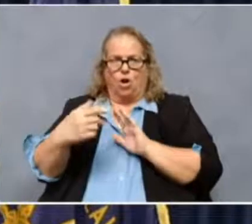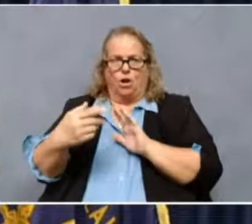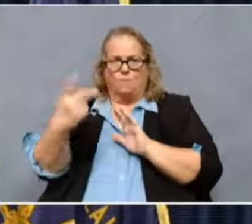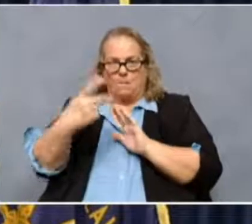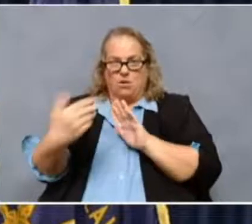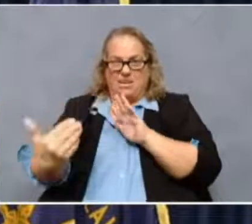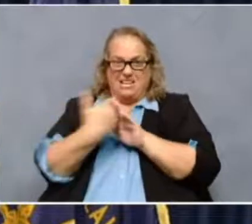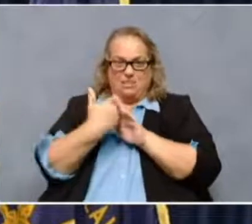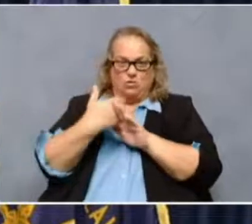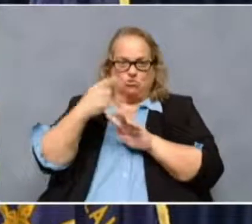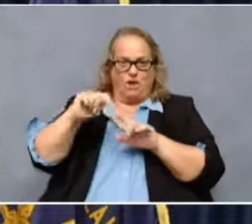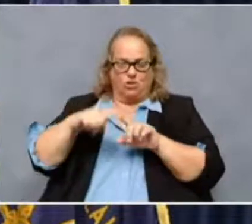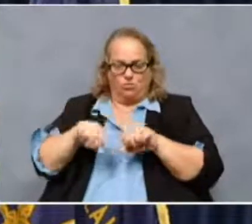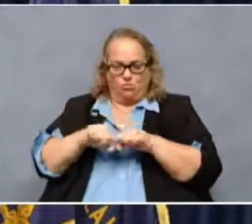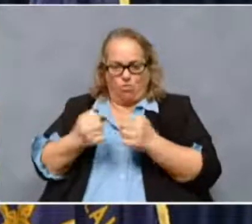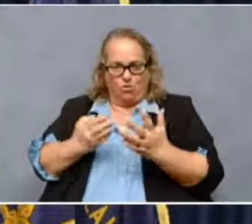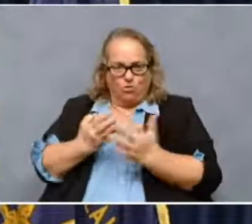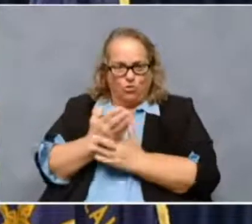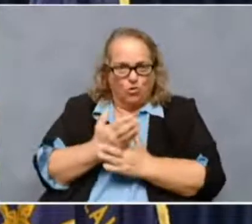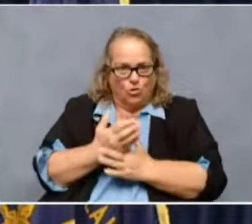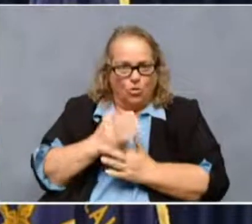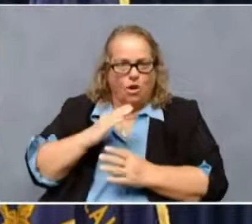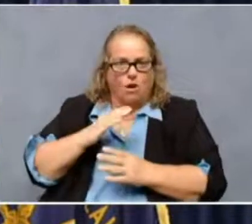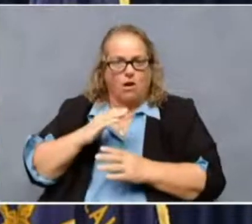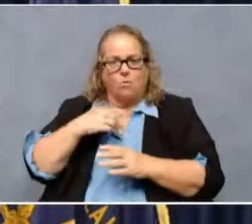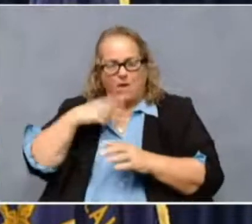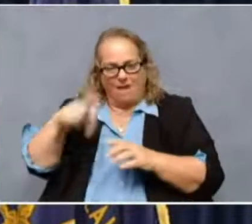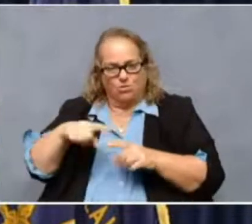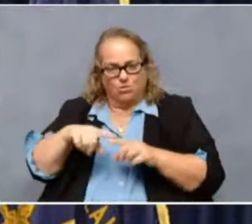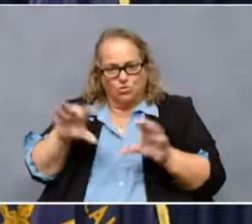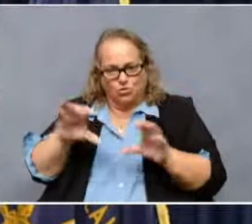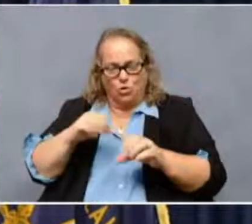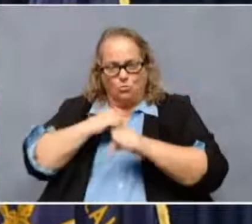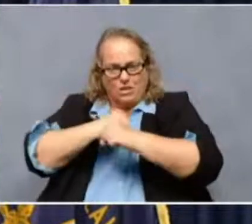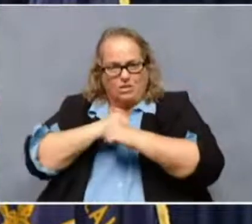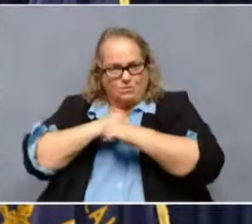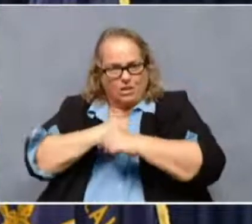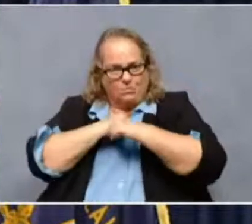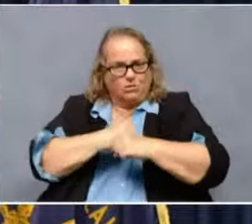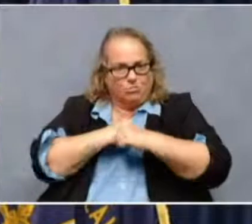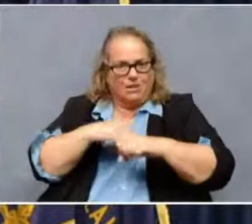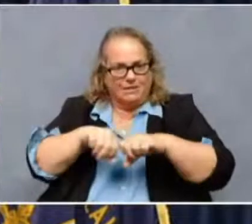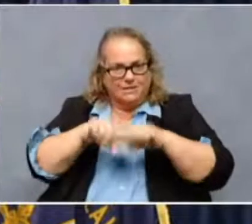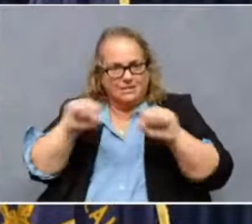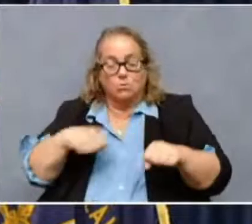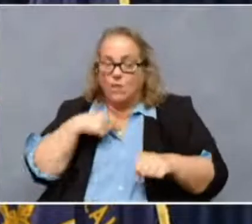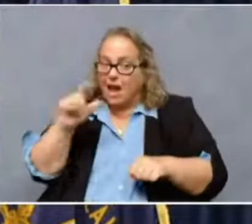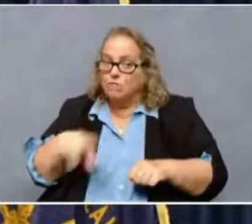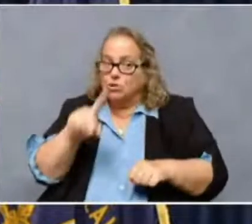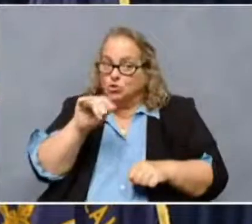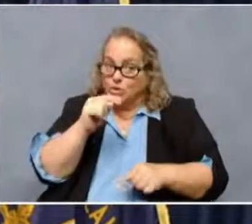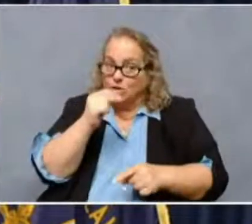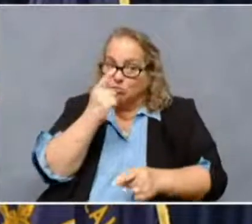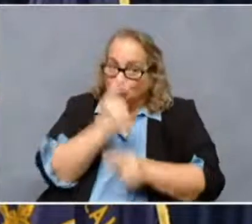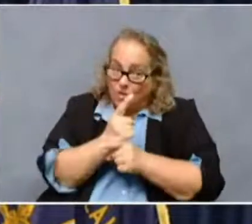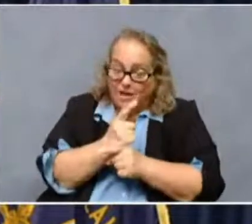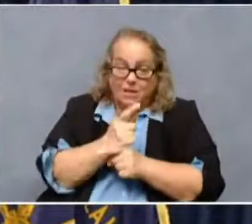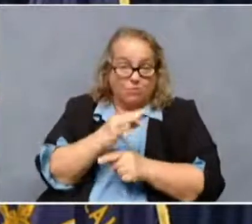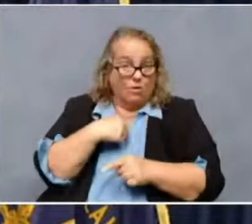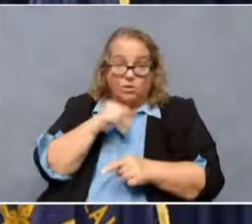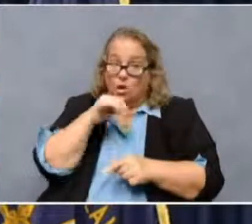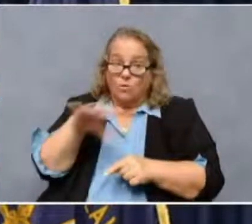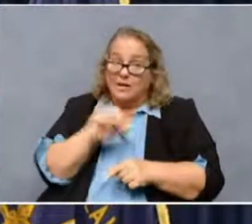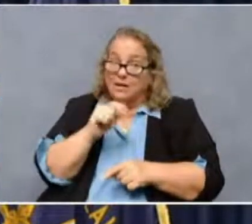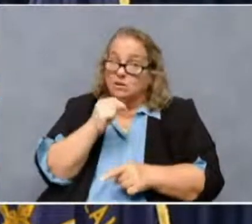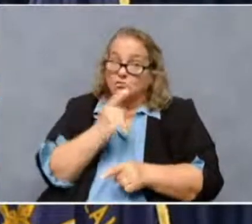takes longer, we got to get it right. Because if we don't get it right this time, shame on us. I think we got to do a number of things